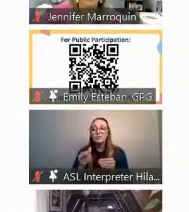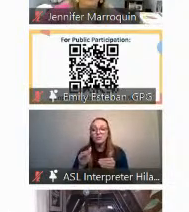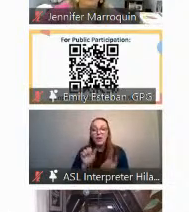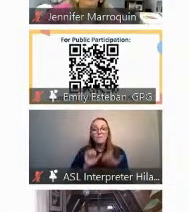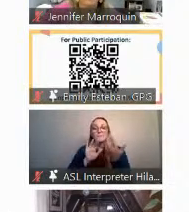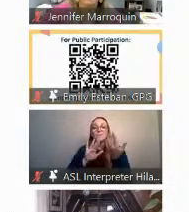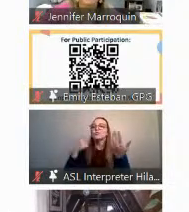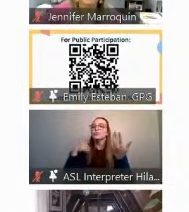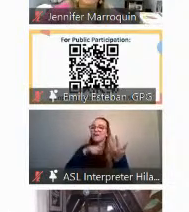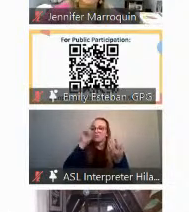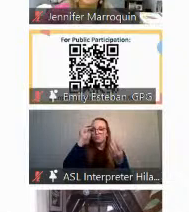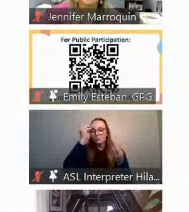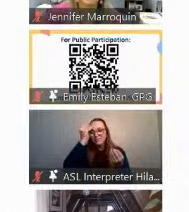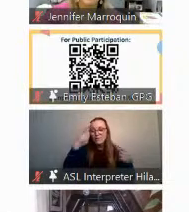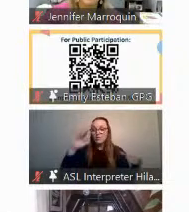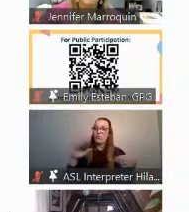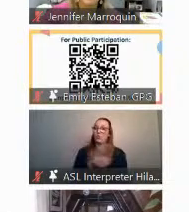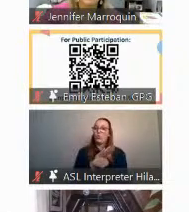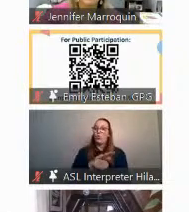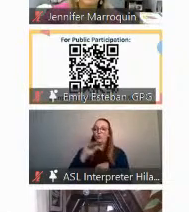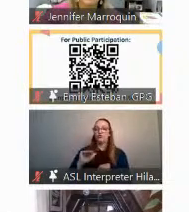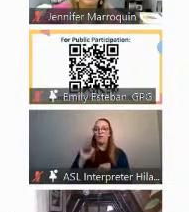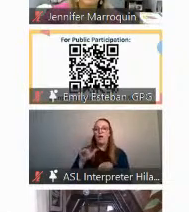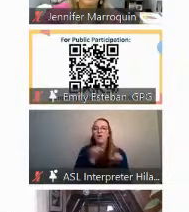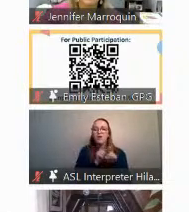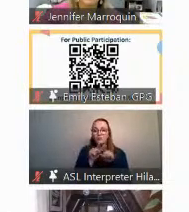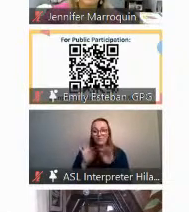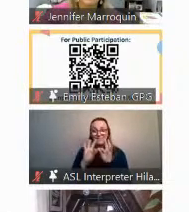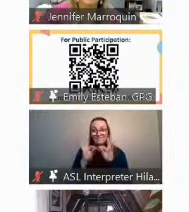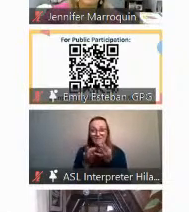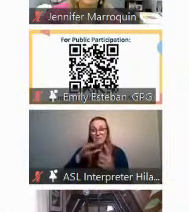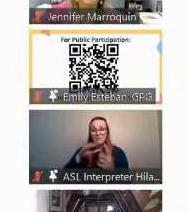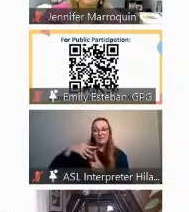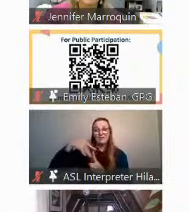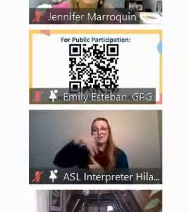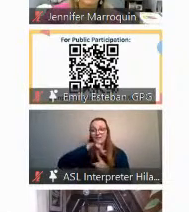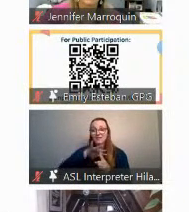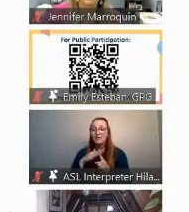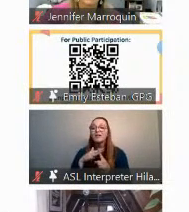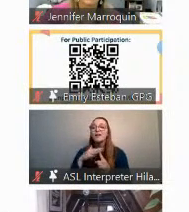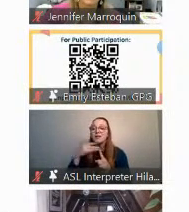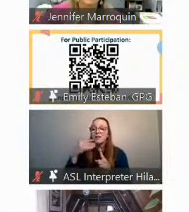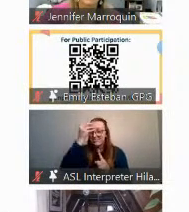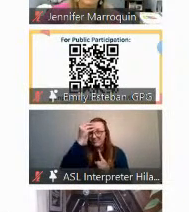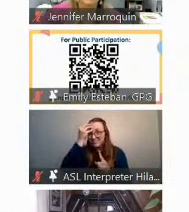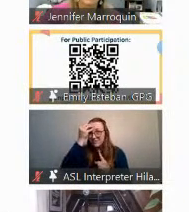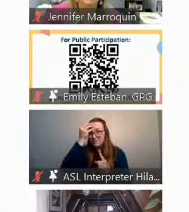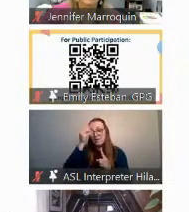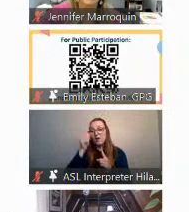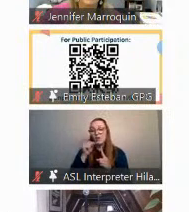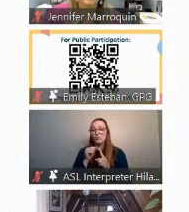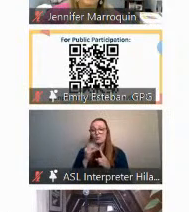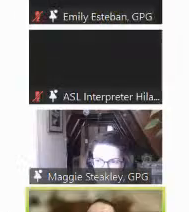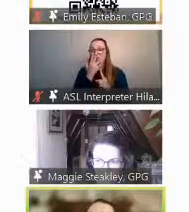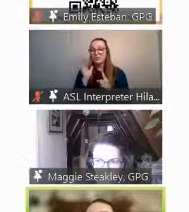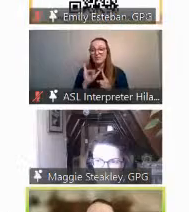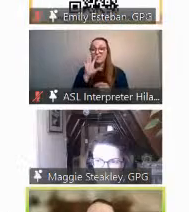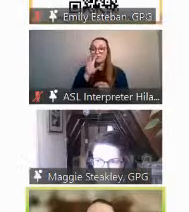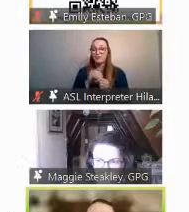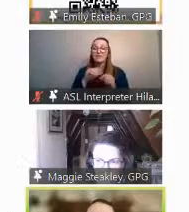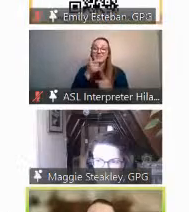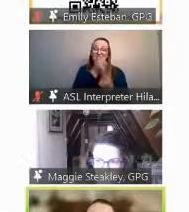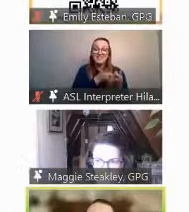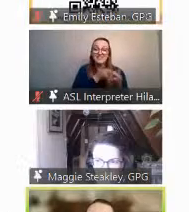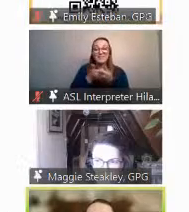unit, the whole child, and really see what the demographics are in each community and how we can apply that sort of approach when we